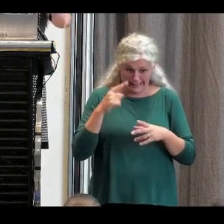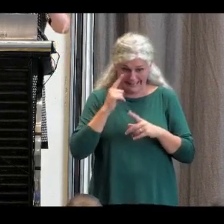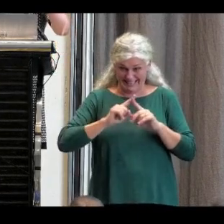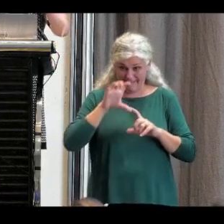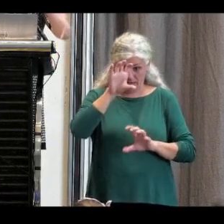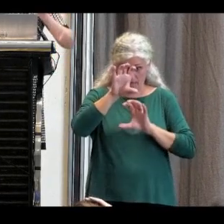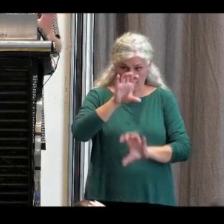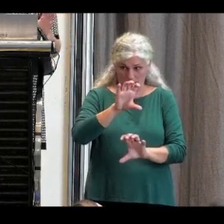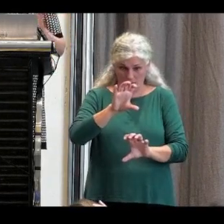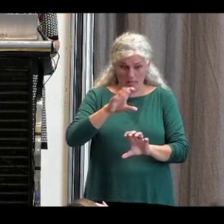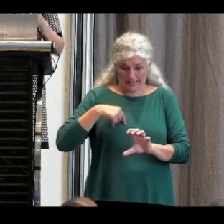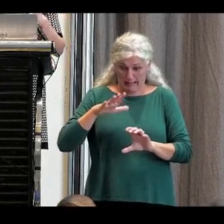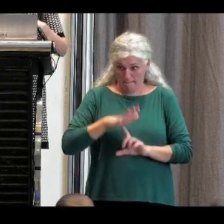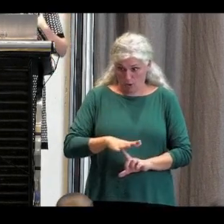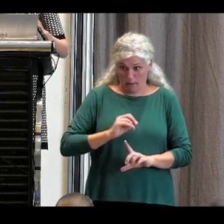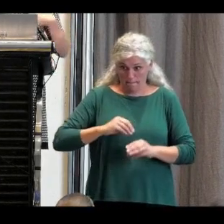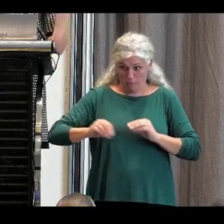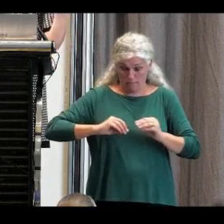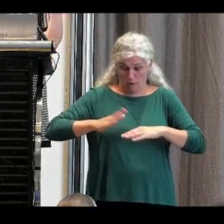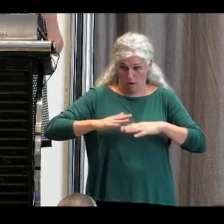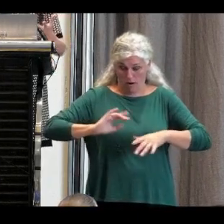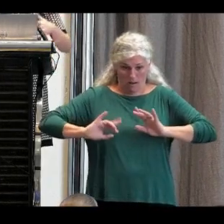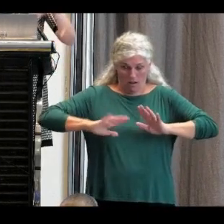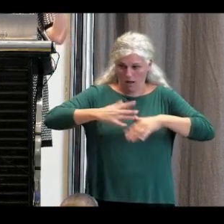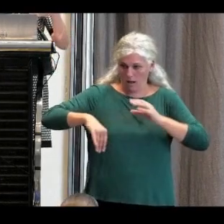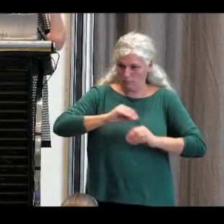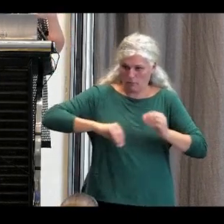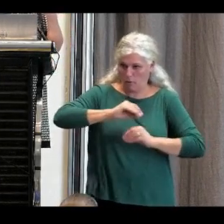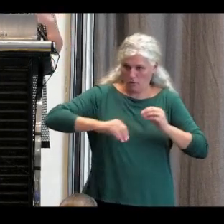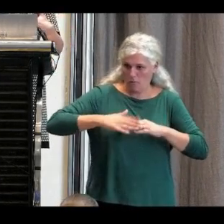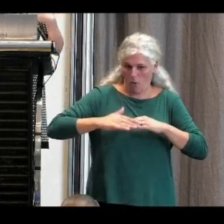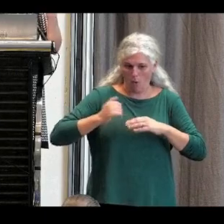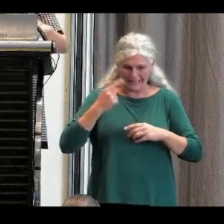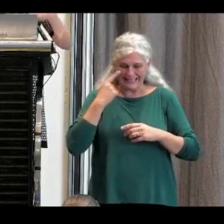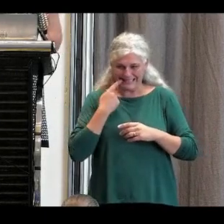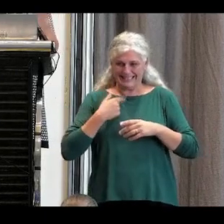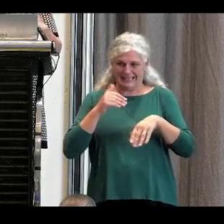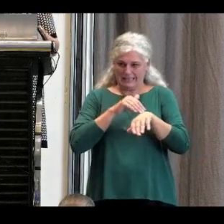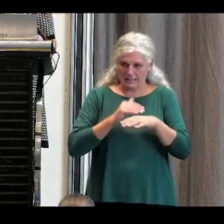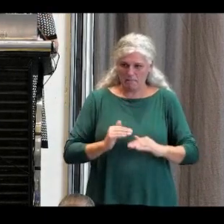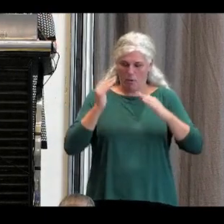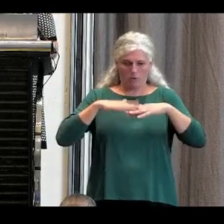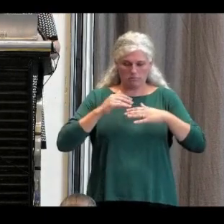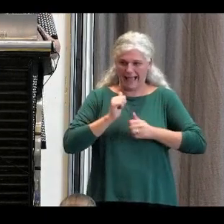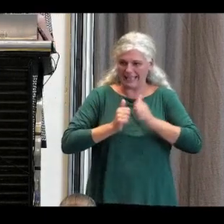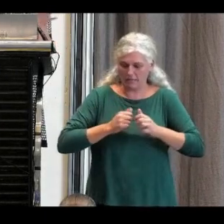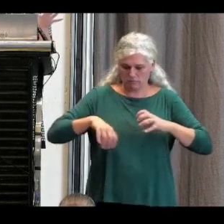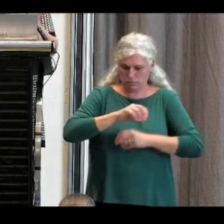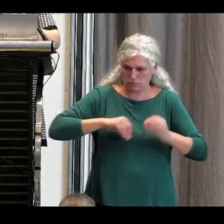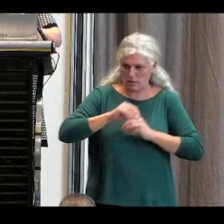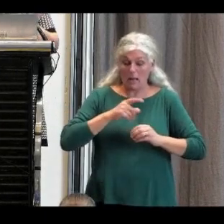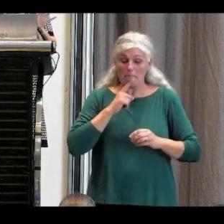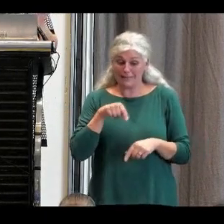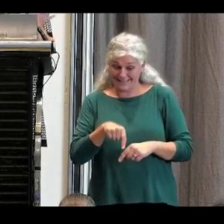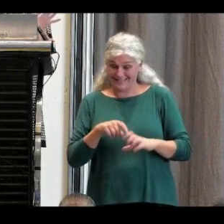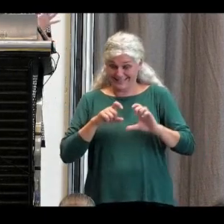move way more. So we verified that there was an increase in locomotor activity and movement in these mice. However,